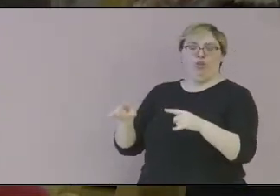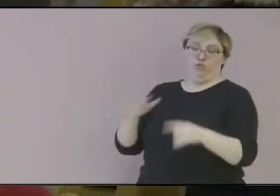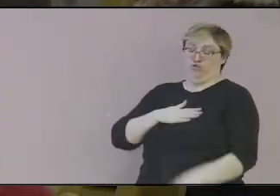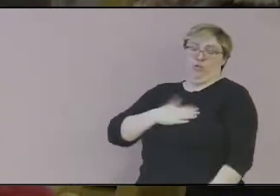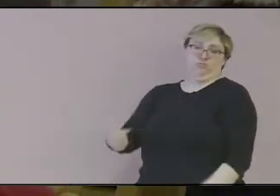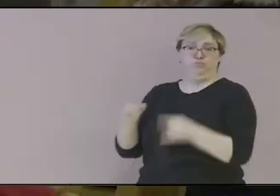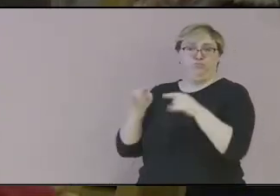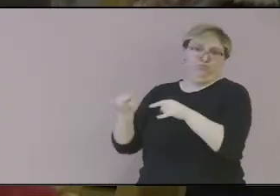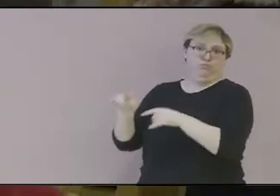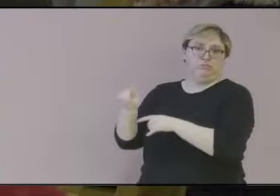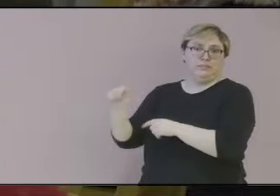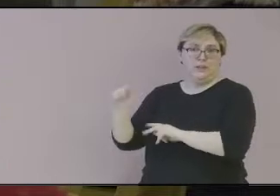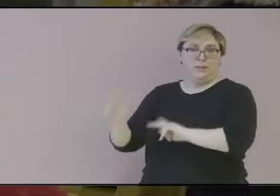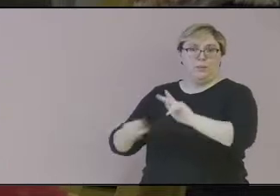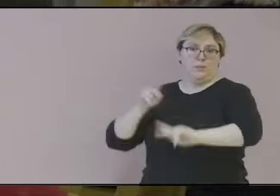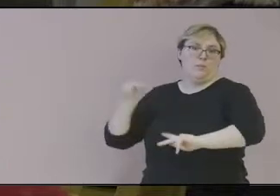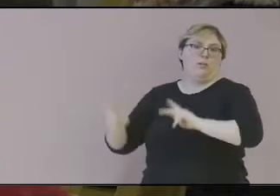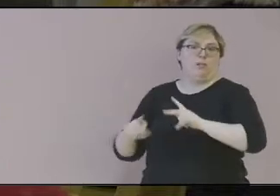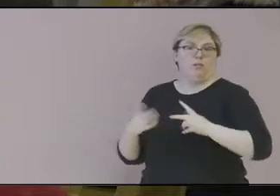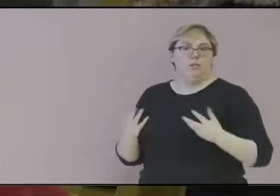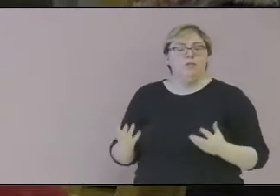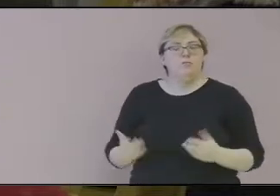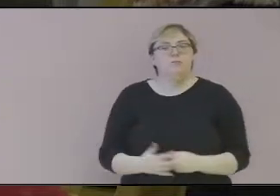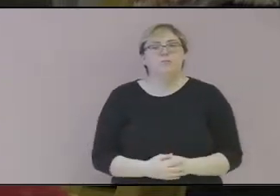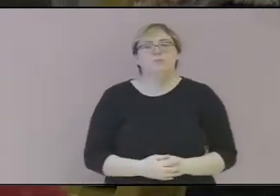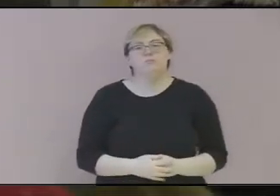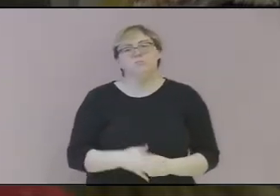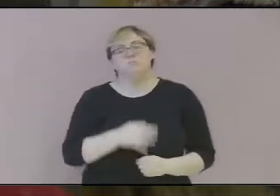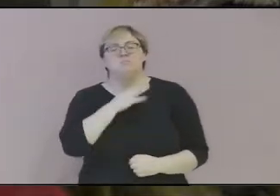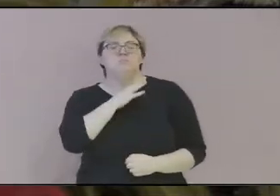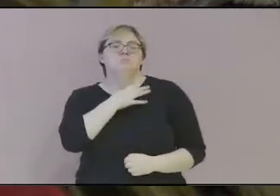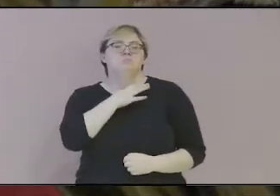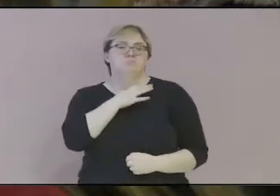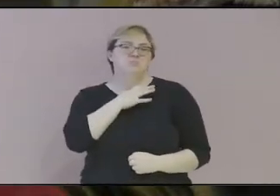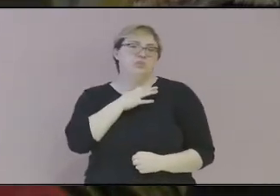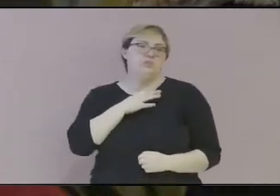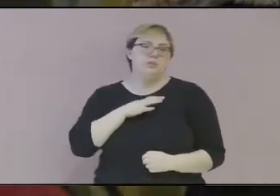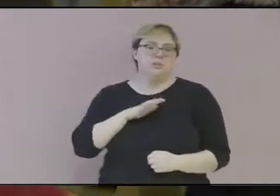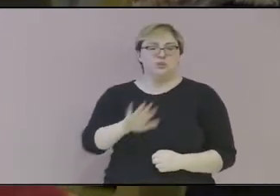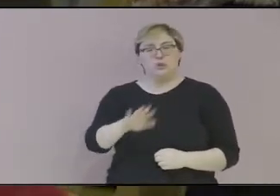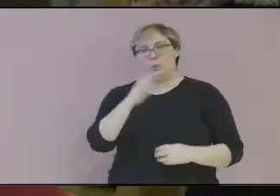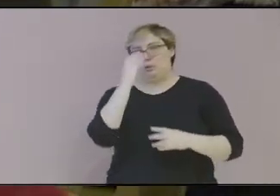people. Mm-hmm. How do you think disabled rights